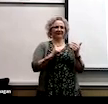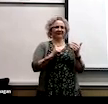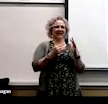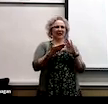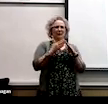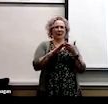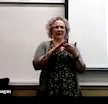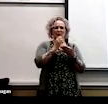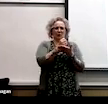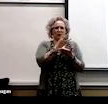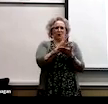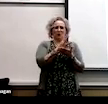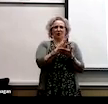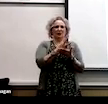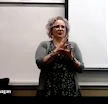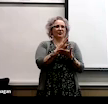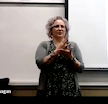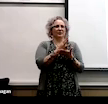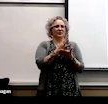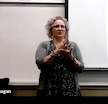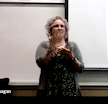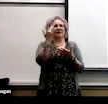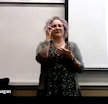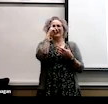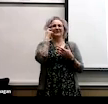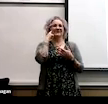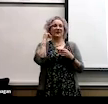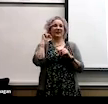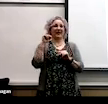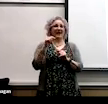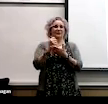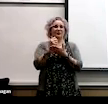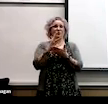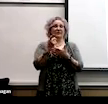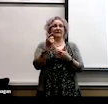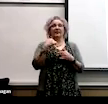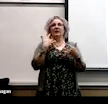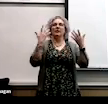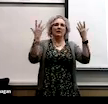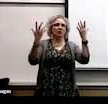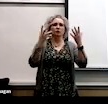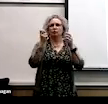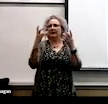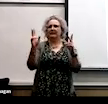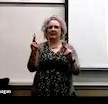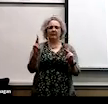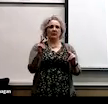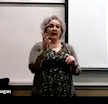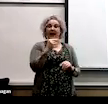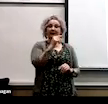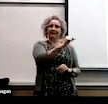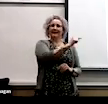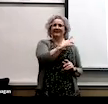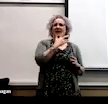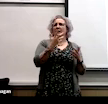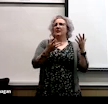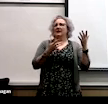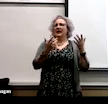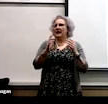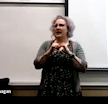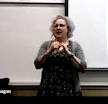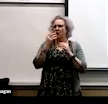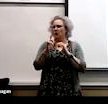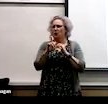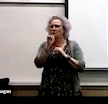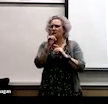that it's almost overwhelming for them. Like it's just another person who's going to tell me to call someone else. And there's another list of 3 forms that I need to fill out.